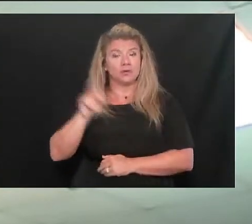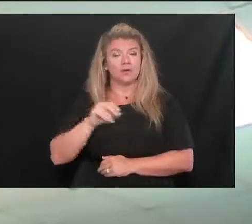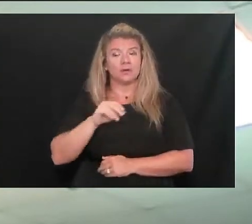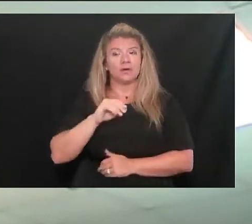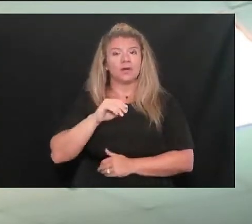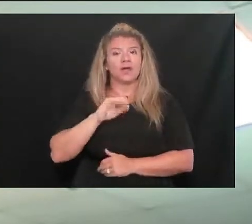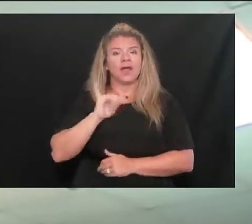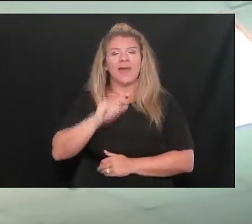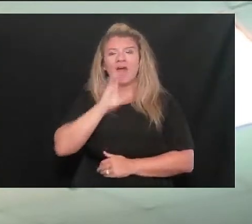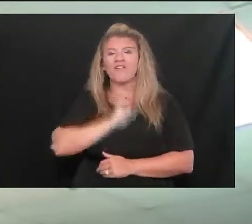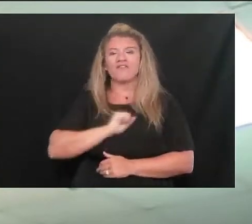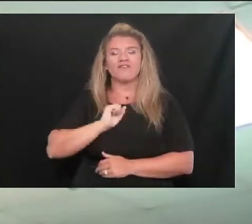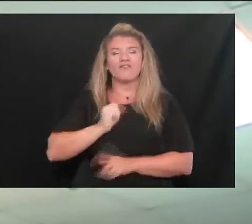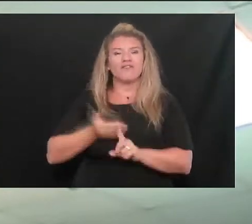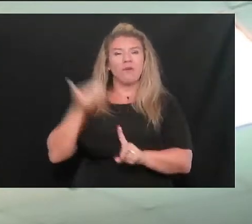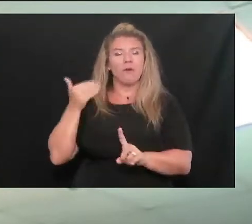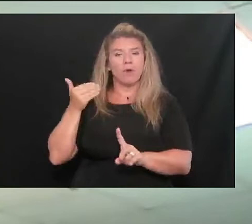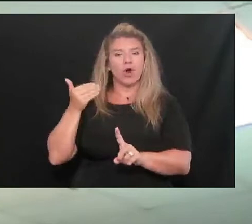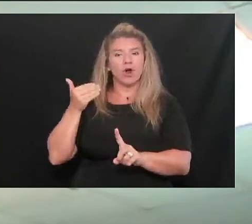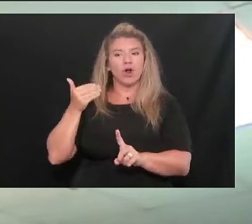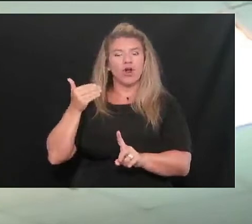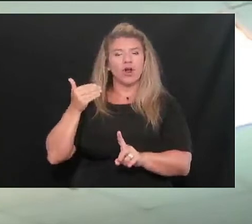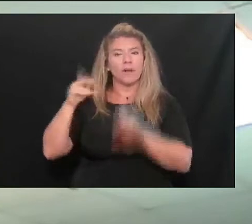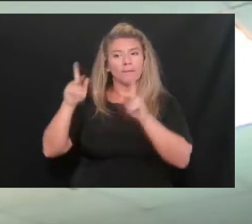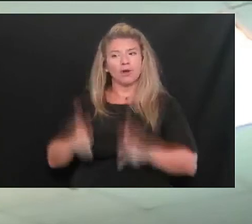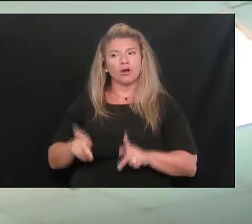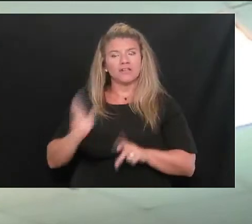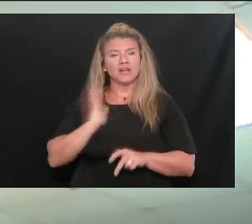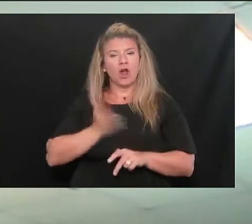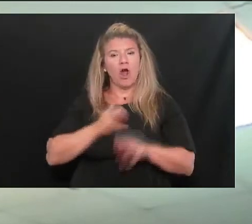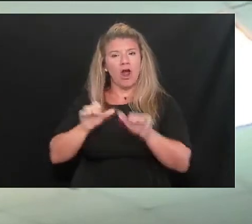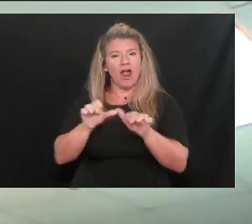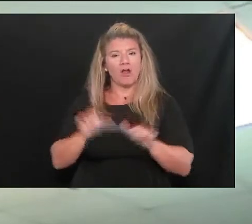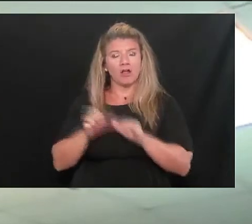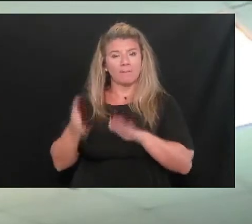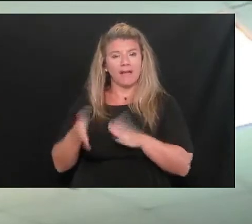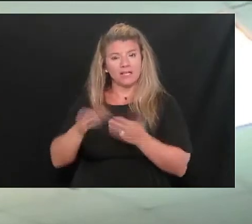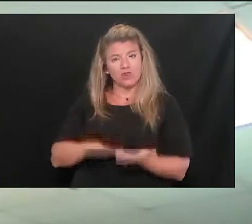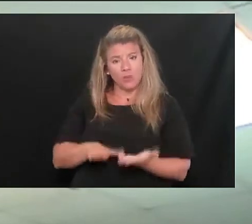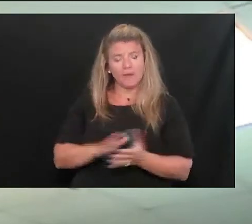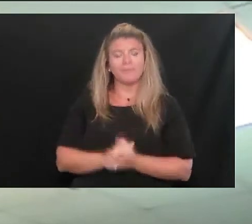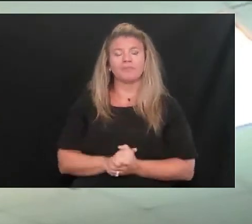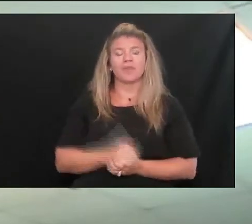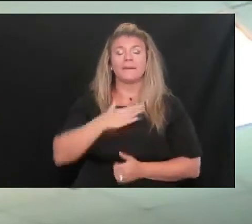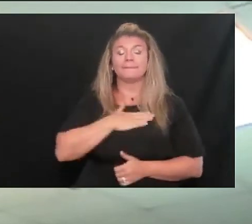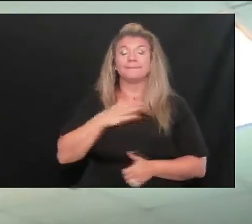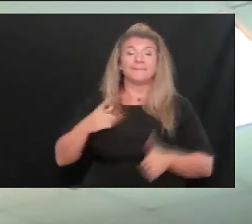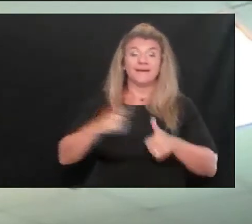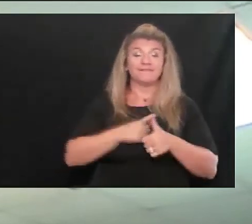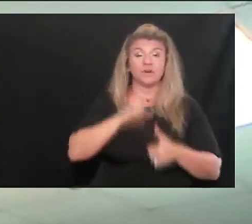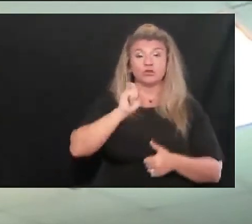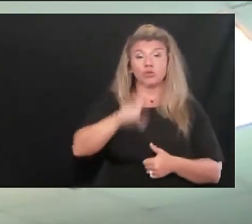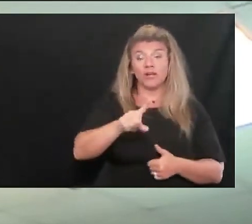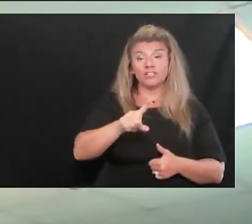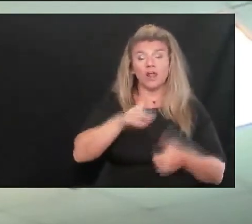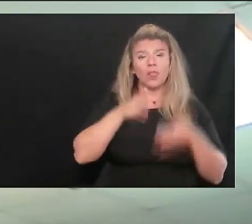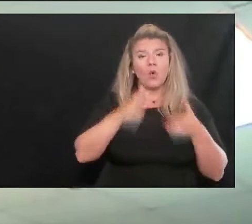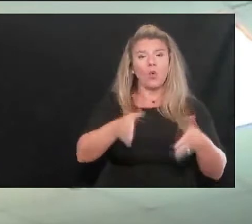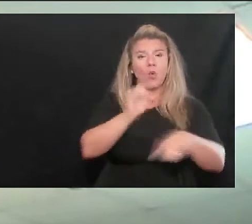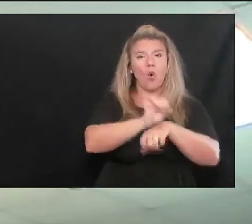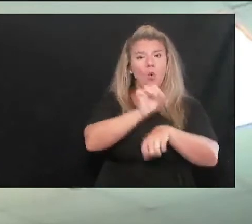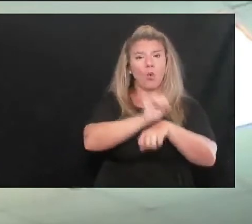a former fire chief in our viewing area who just passed away. Let me get right to my first question about the road work being